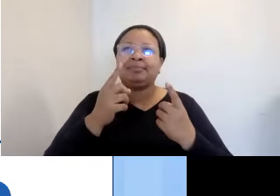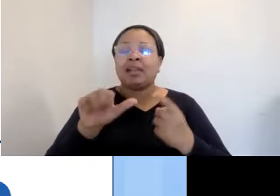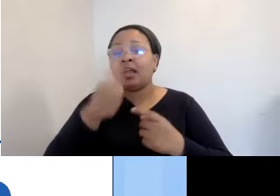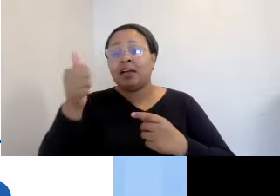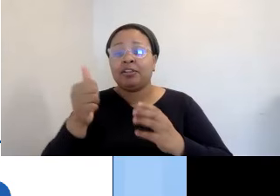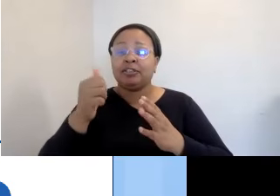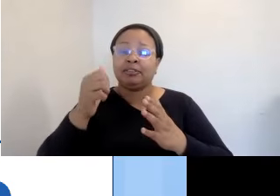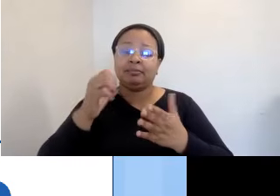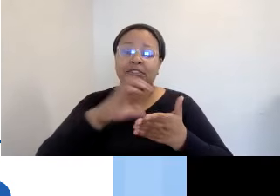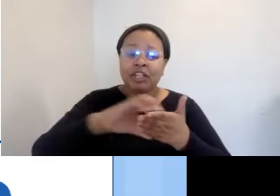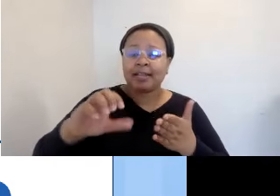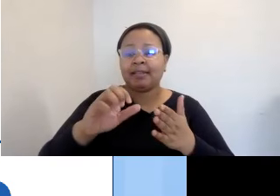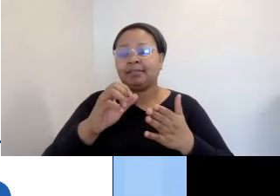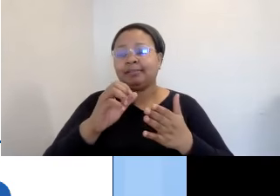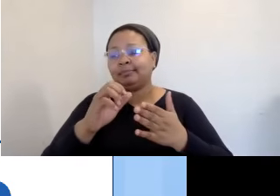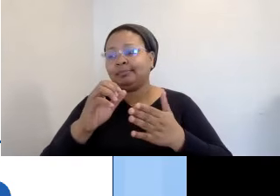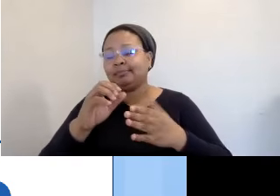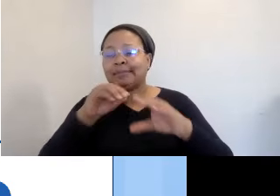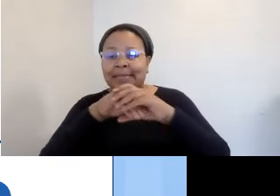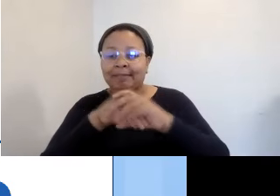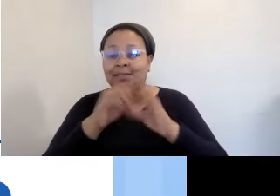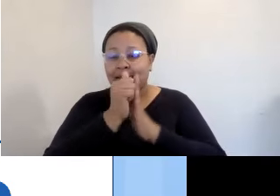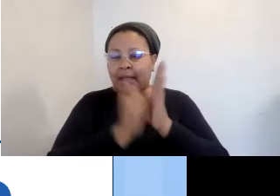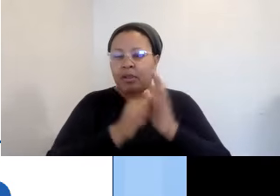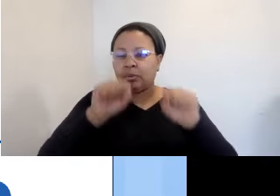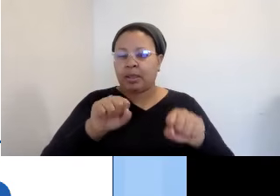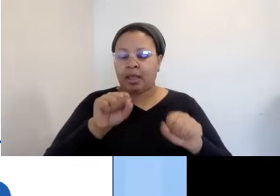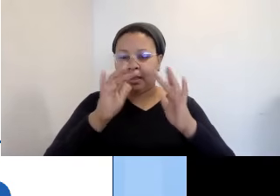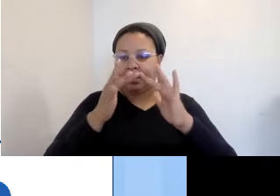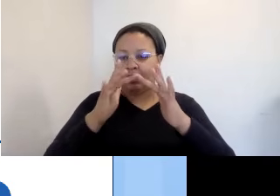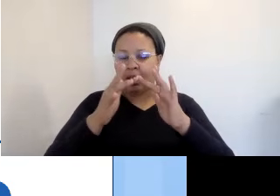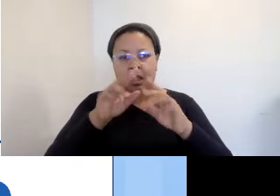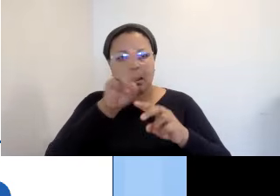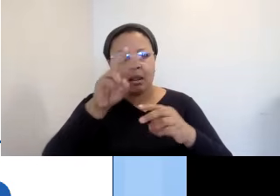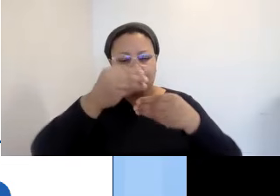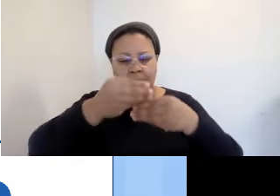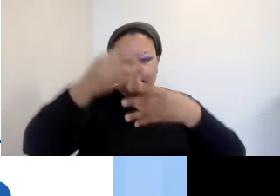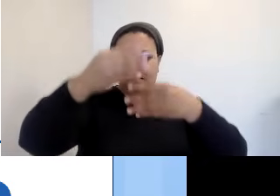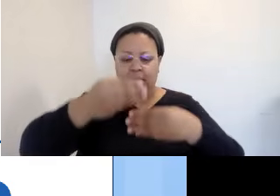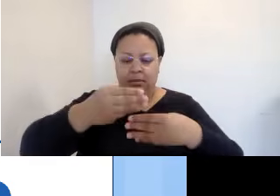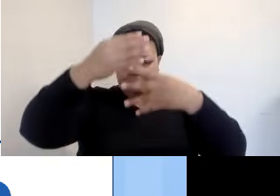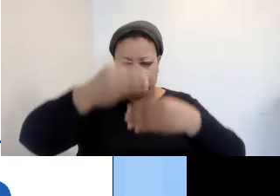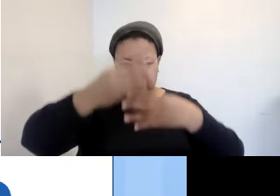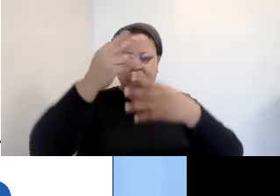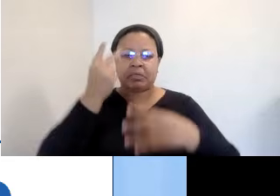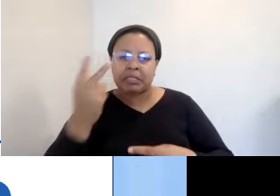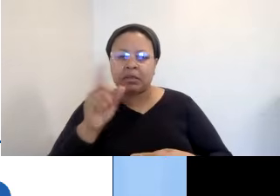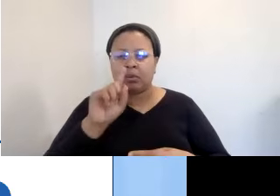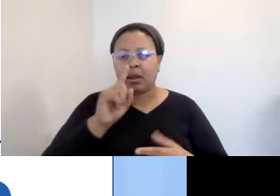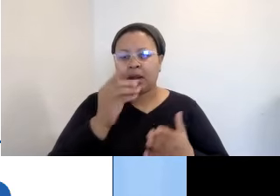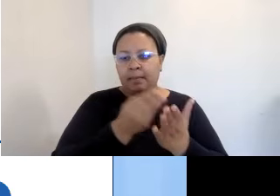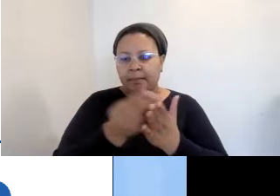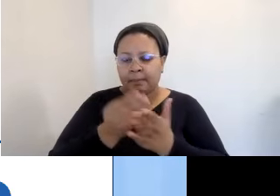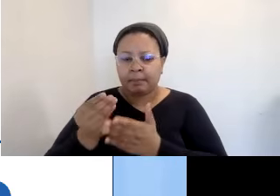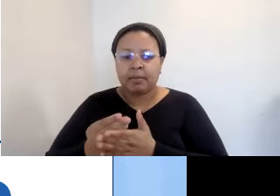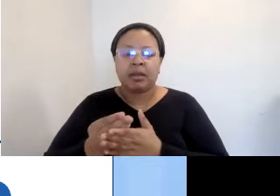checking and savings accounts, you can view online spending records, and then also you can notate expenses when you go online and you want to notate why